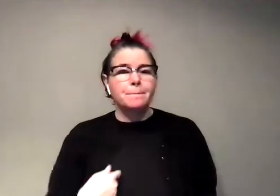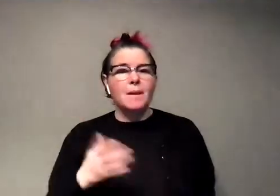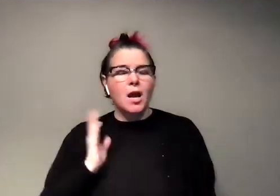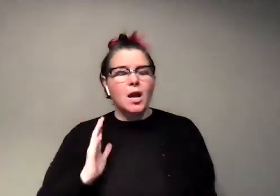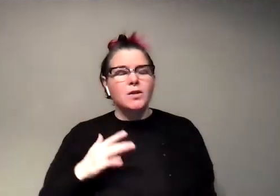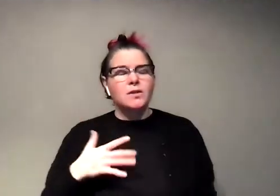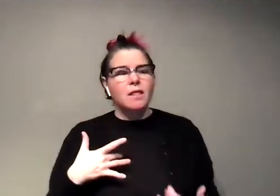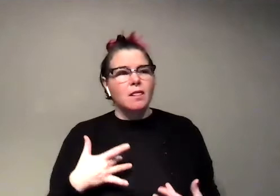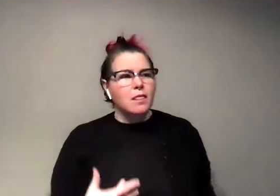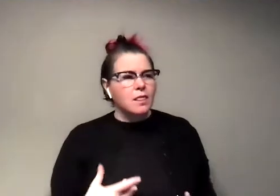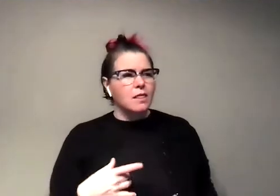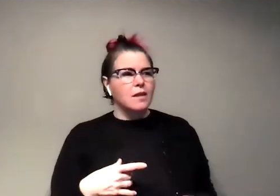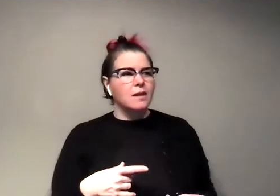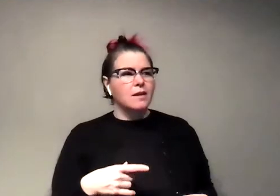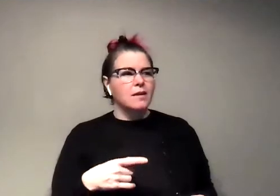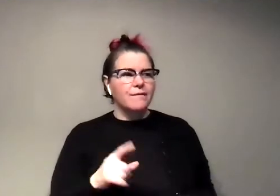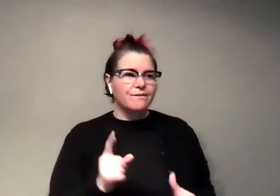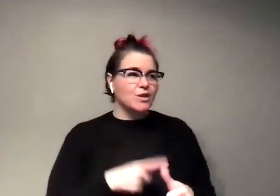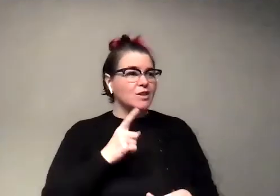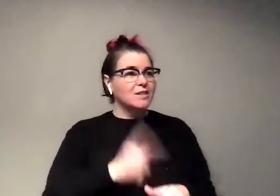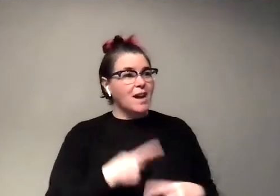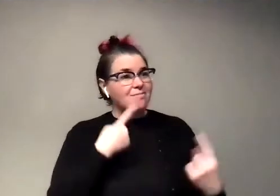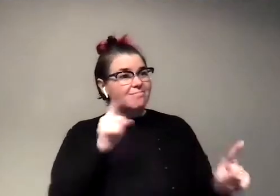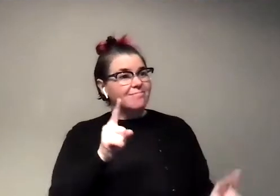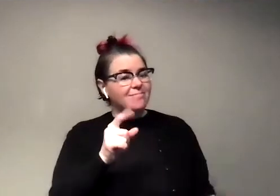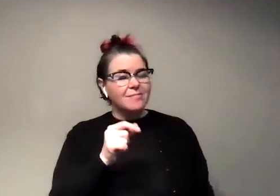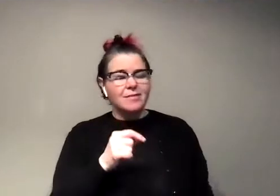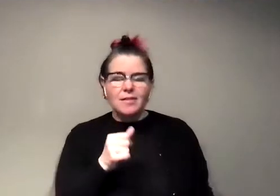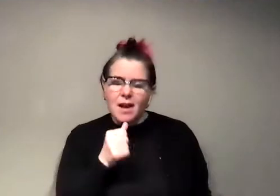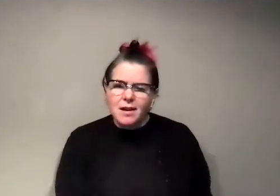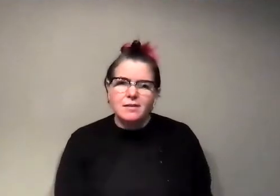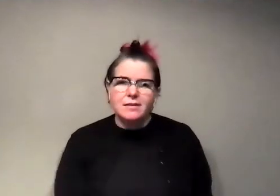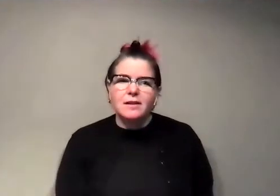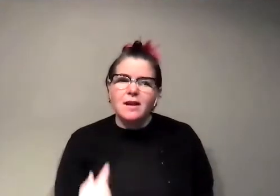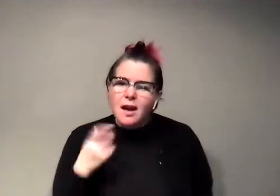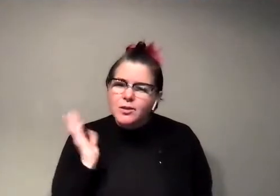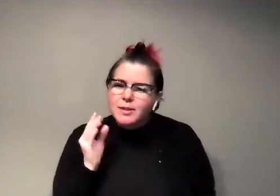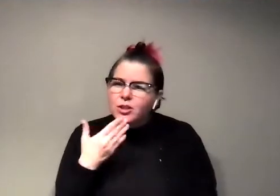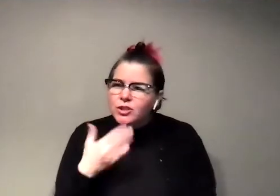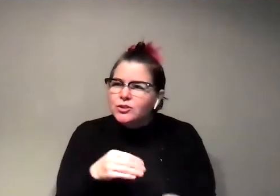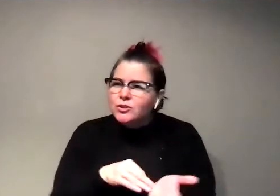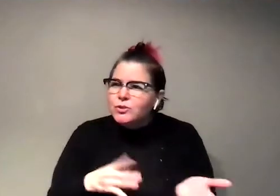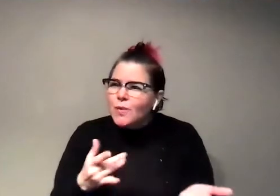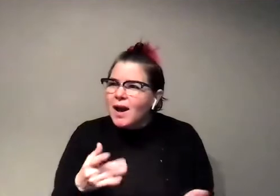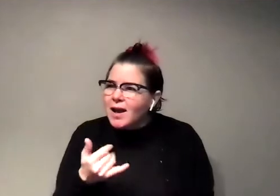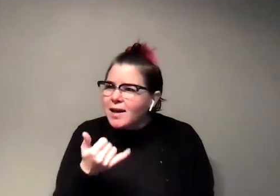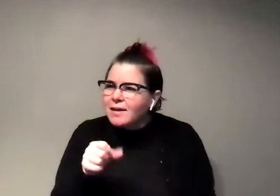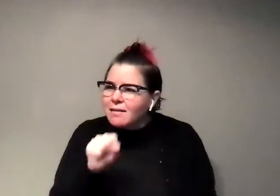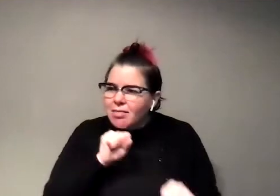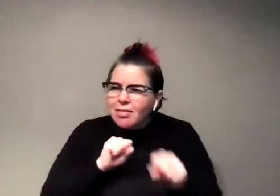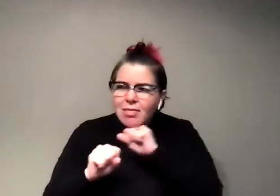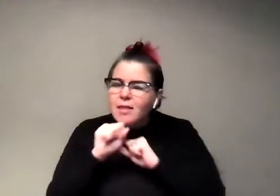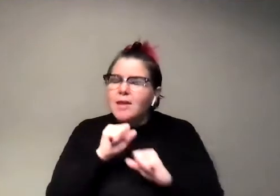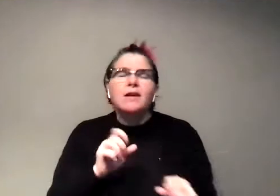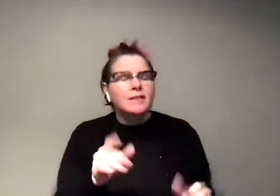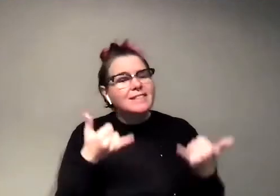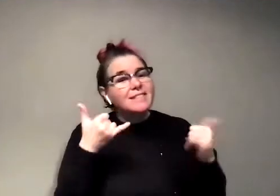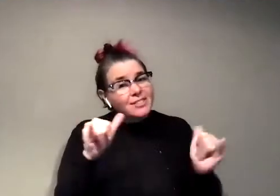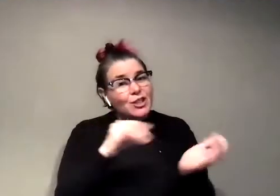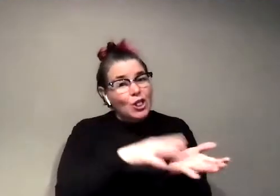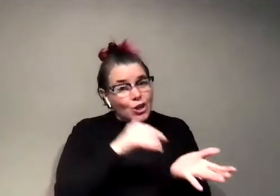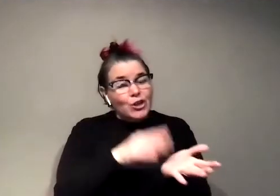couldn't get something on the first try, because it's like, oh, I was such a good student, why can't I get this? Right. but that's still learning, you